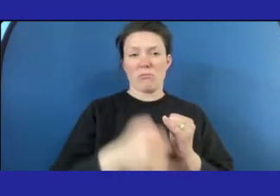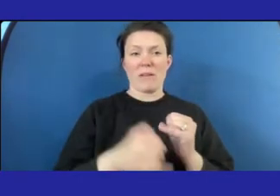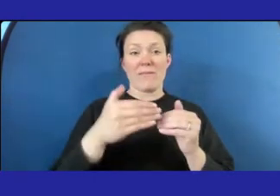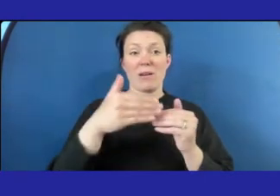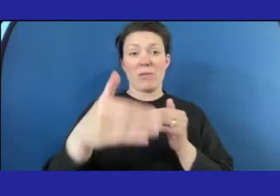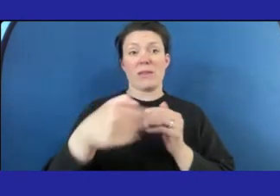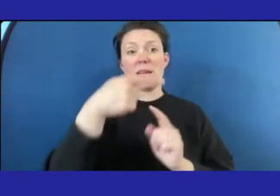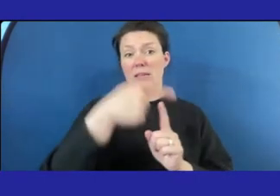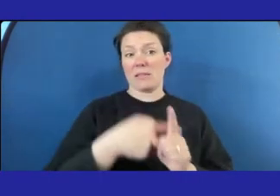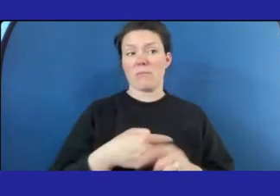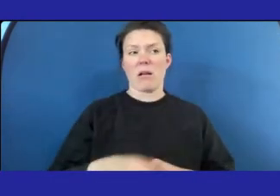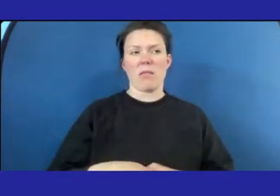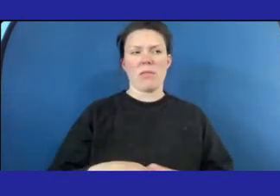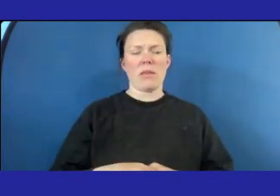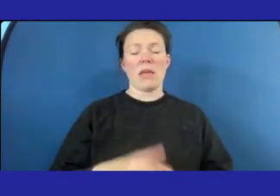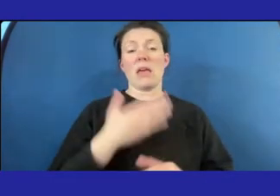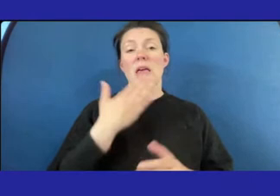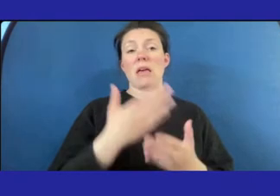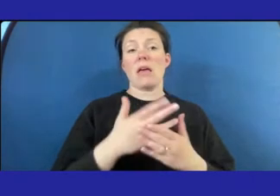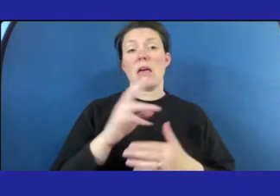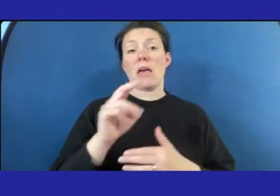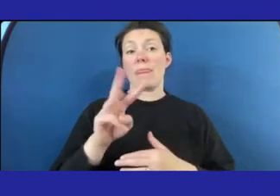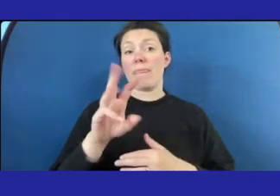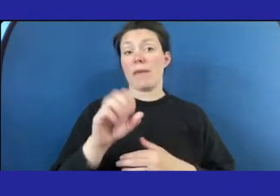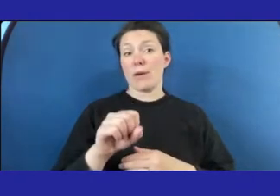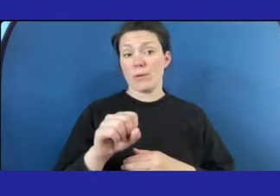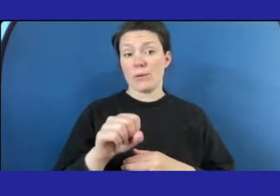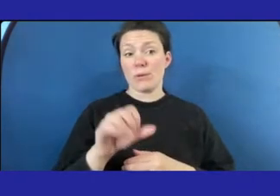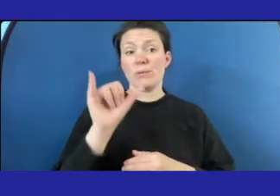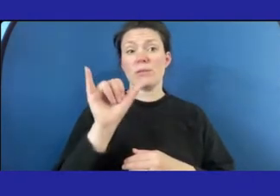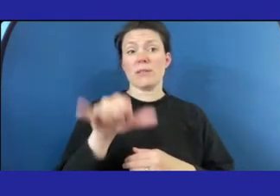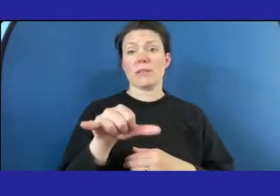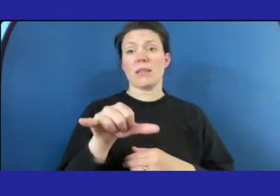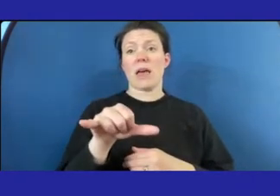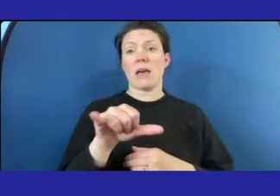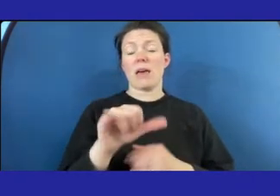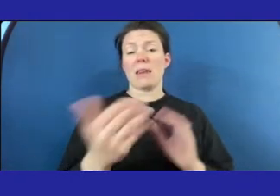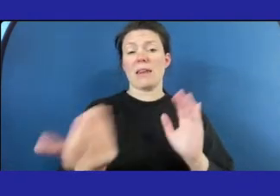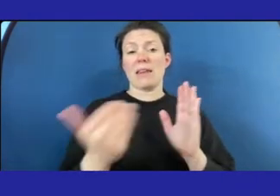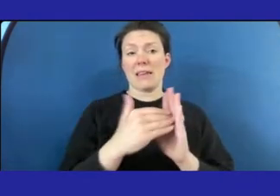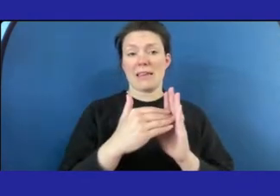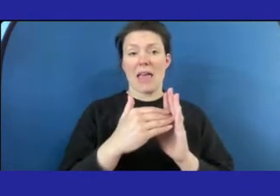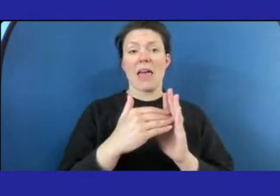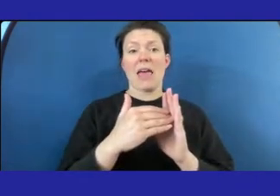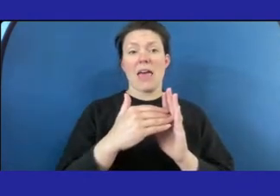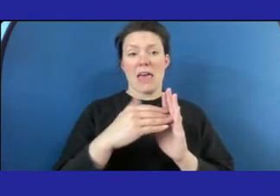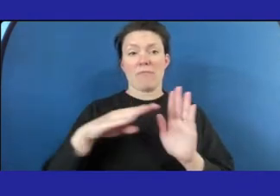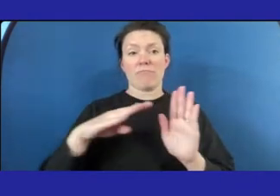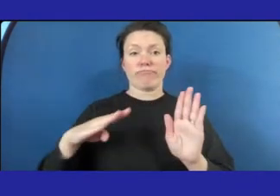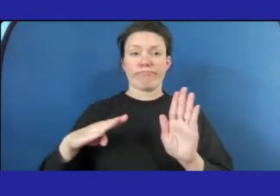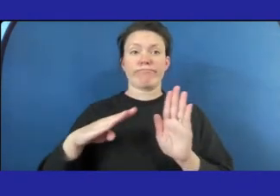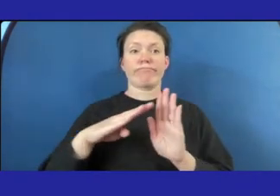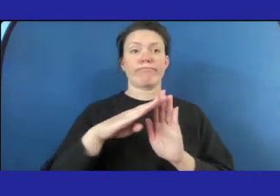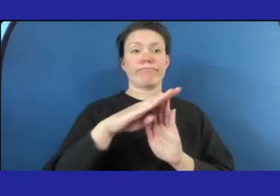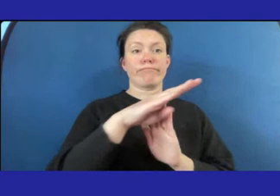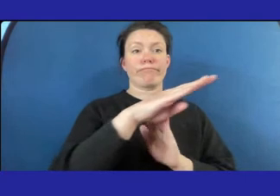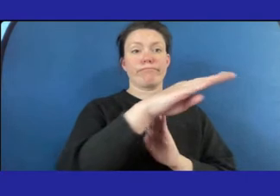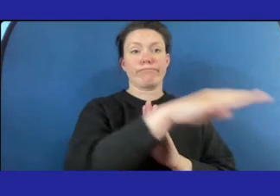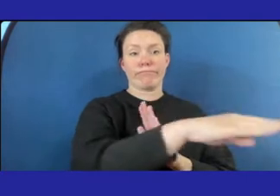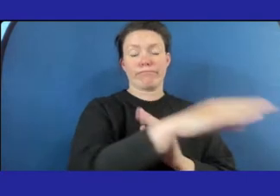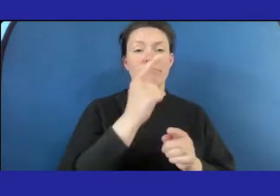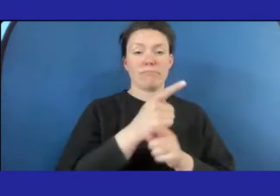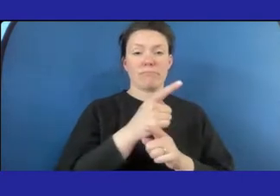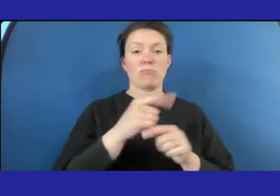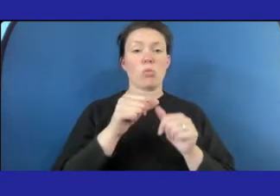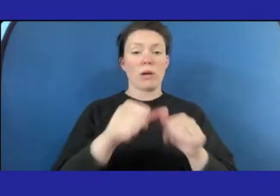month or so. And the good news story here is that, again, the slope is headed in the right direction. We're improving